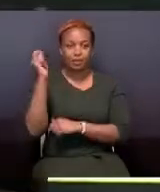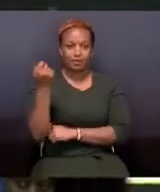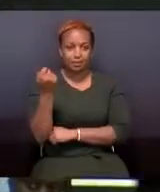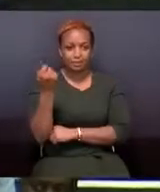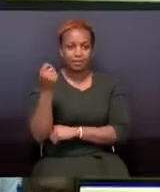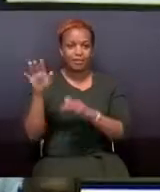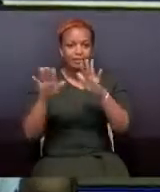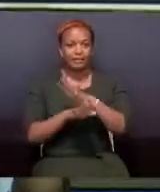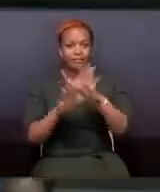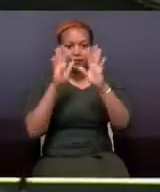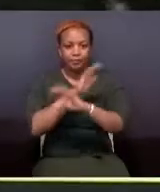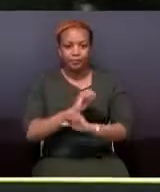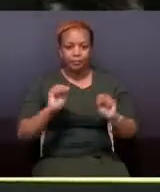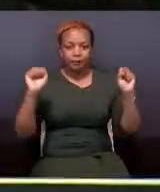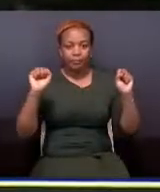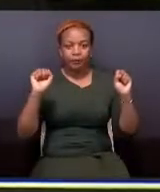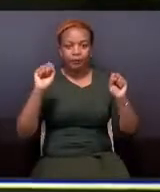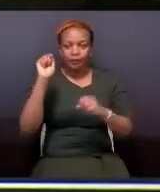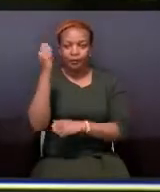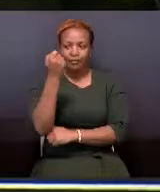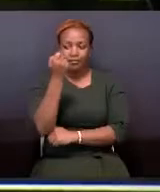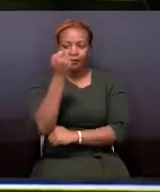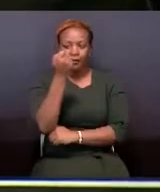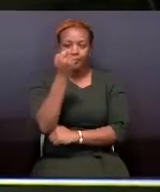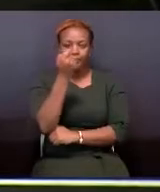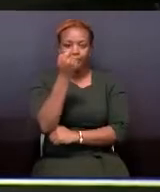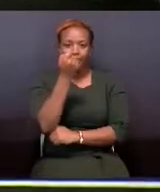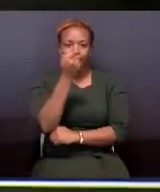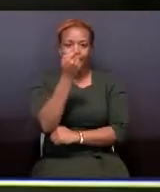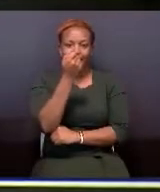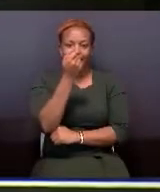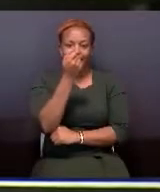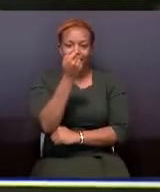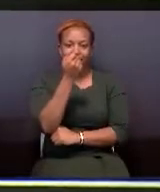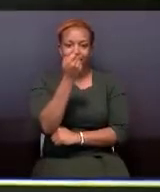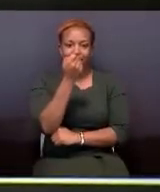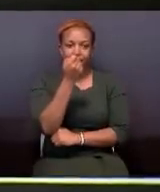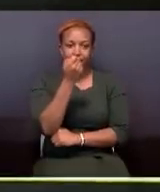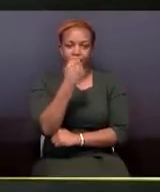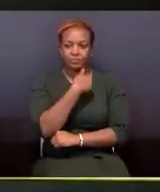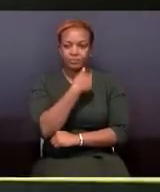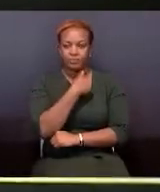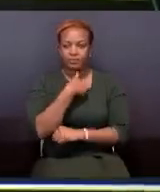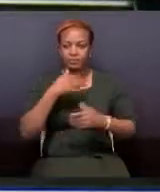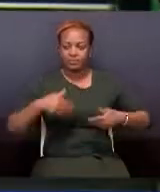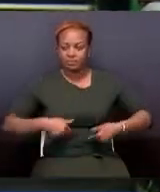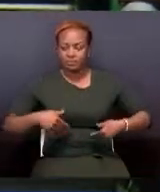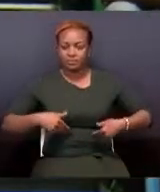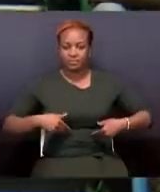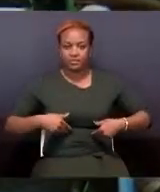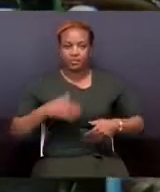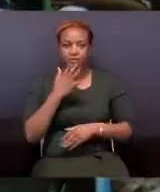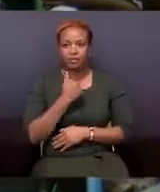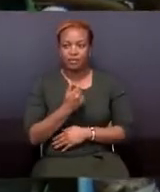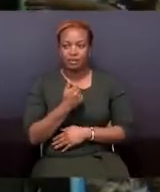is the Deputy President of the Republic of Kenya. And sir, while I applaud the young delegation you brought, I'd like to